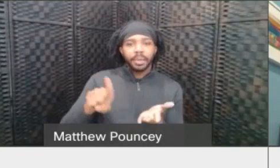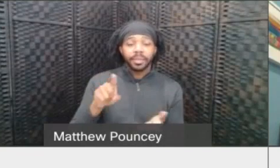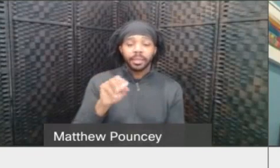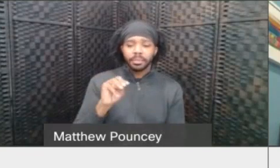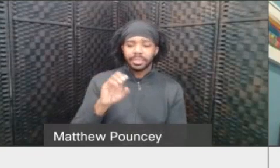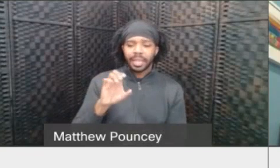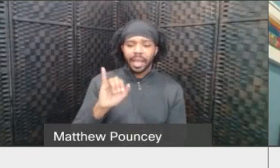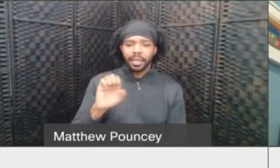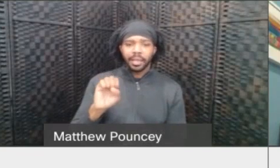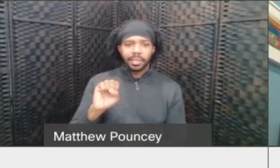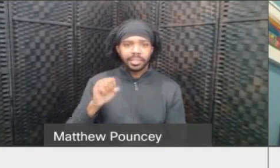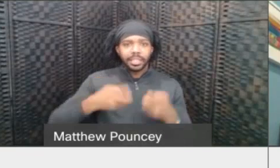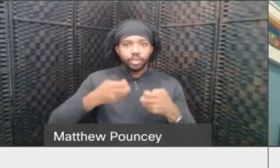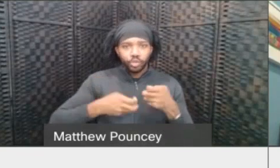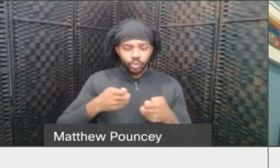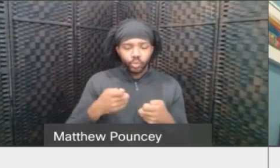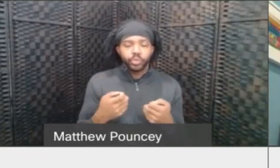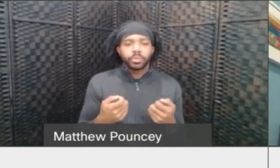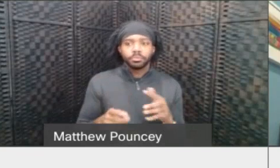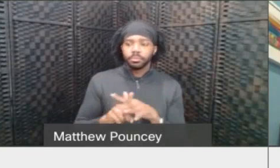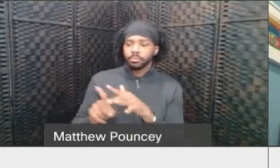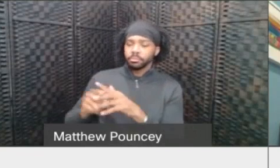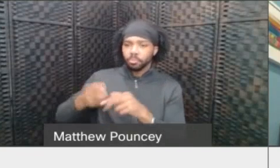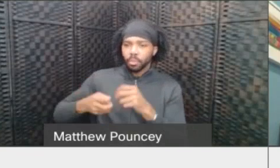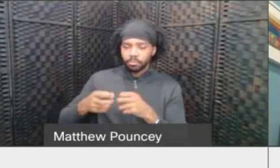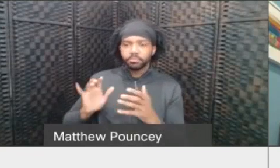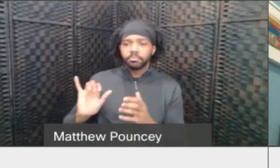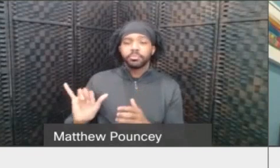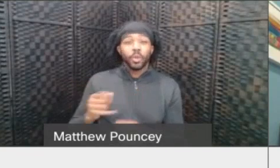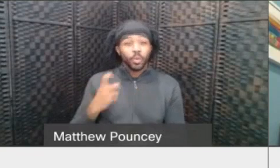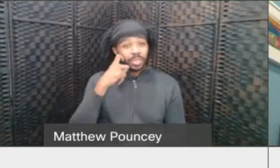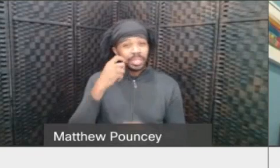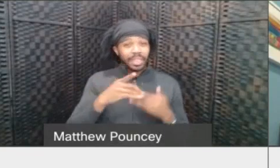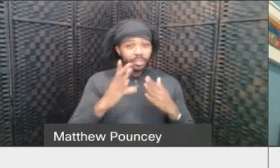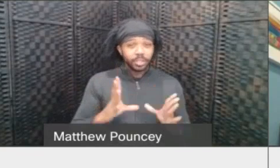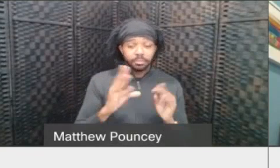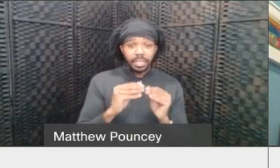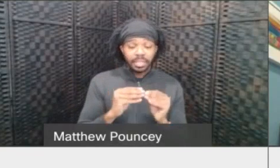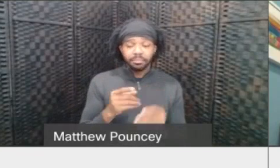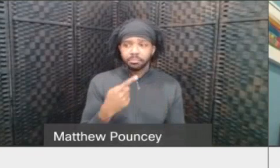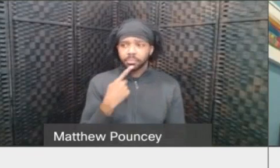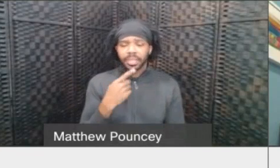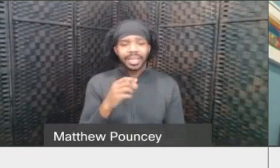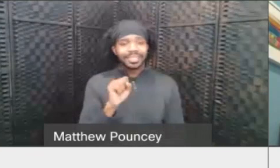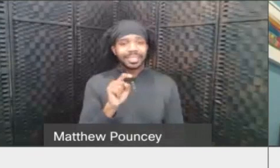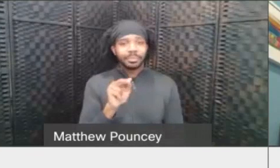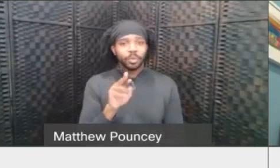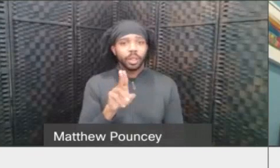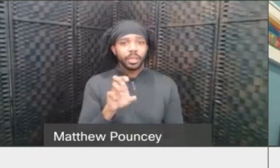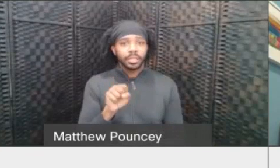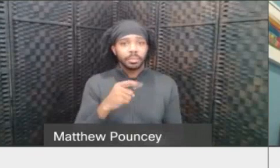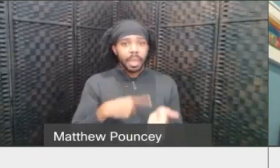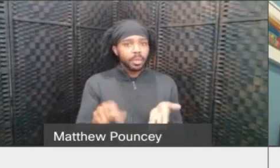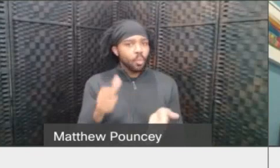MCIS issues are being generated, though it was presented during a recent leadership meeting that stimulus payments will not count